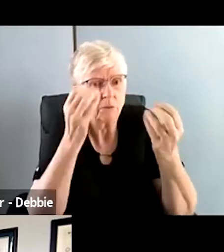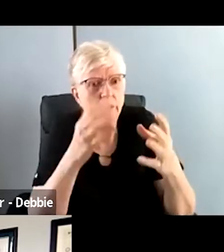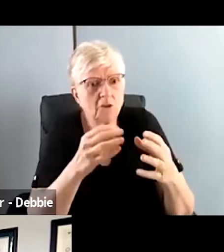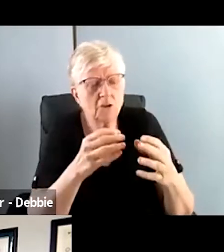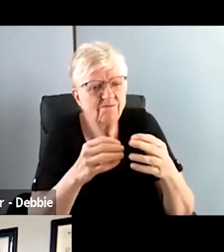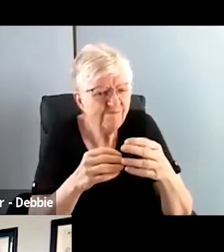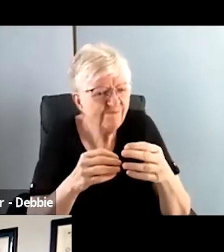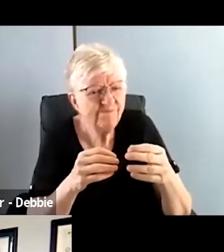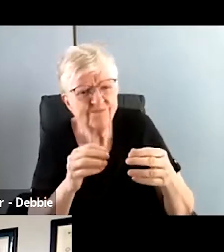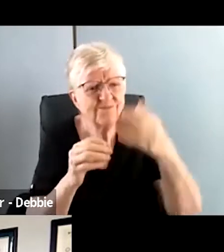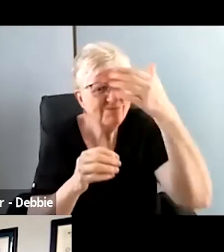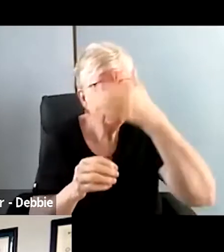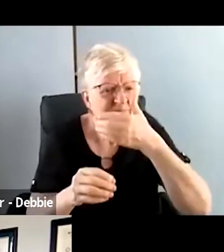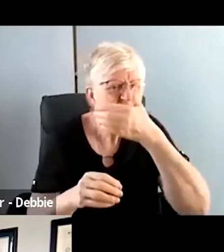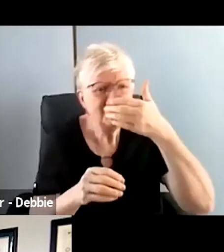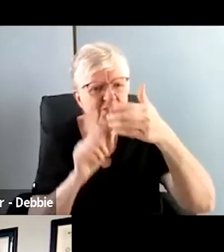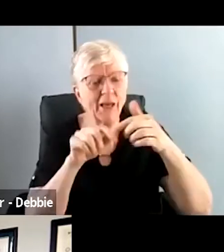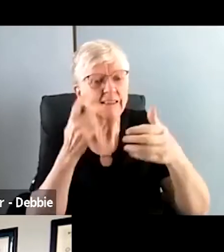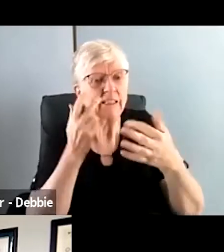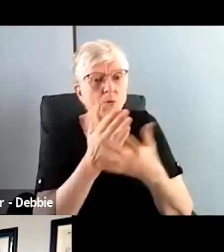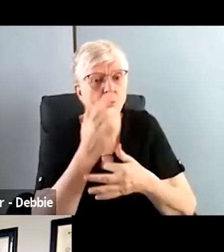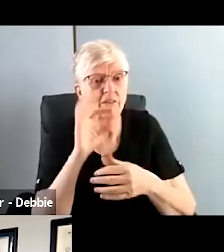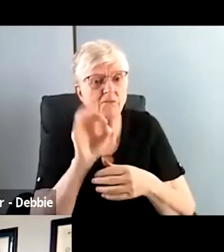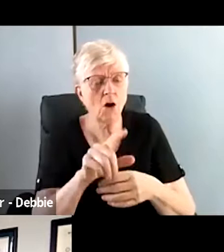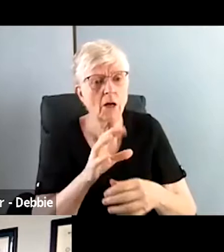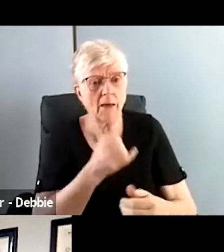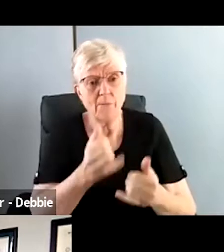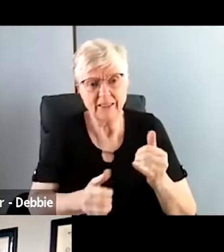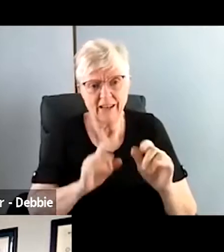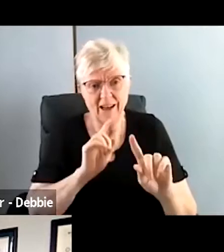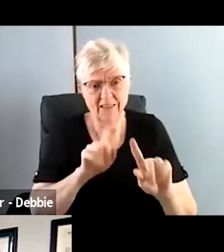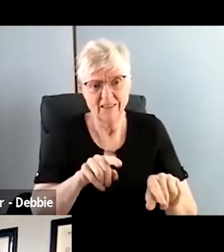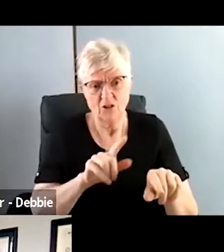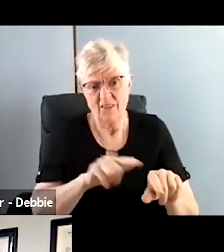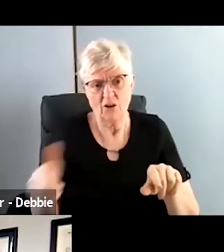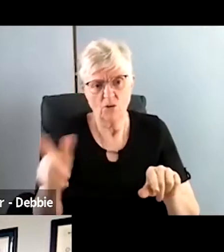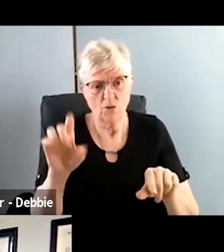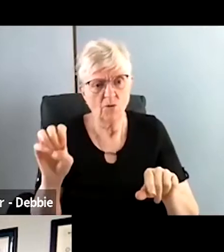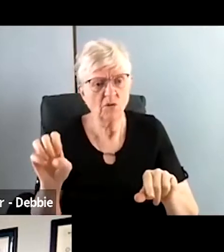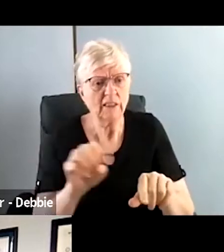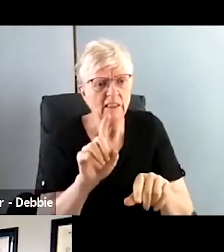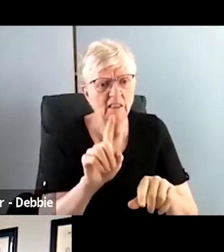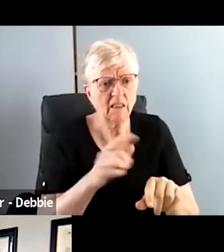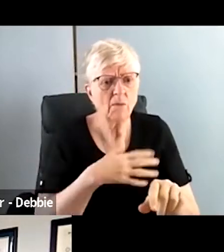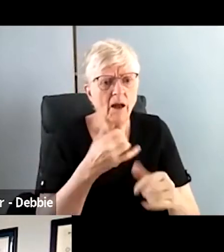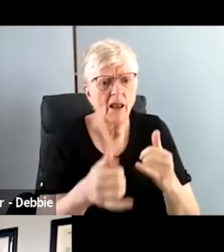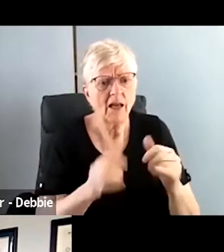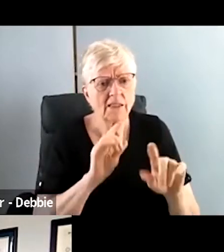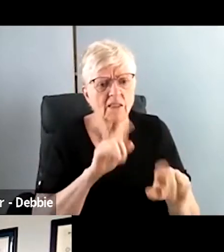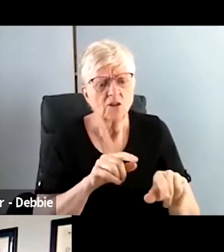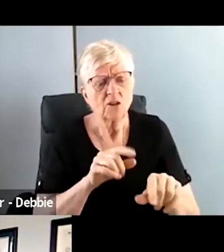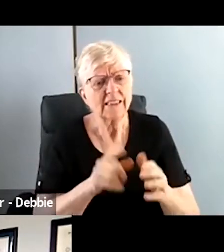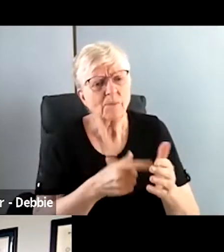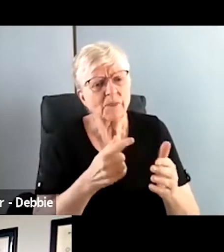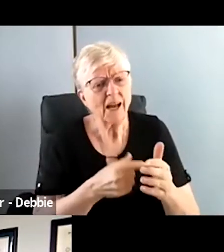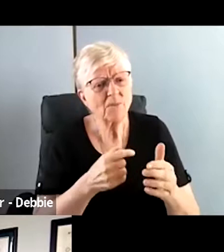final response I have, and then I'll turn it over to Lee, is that sometimes the